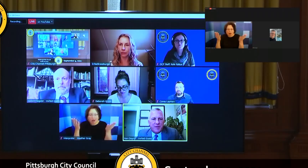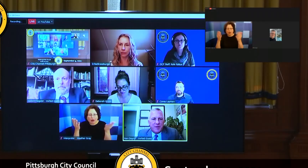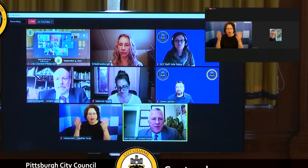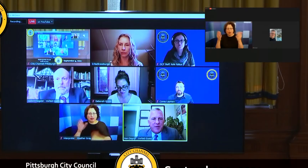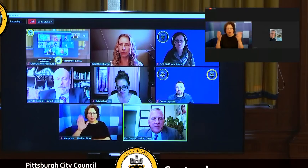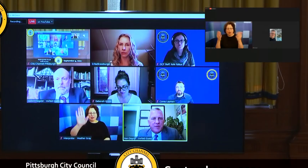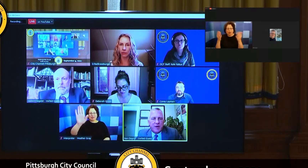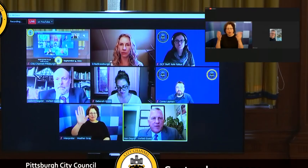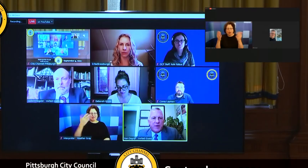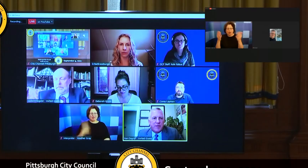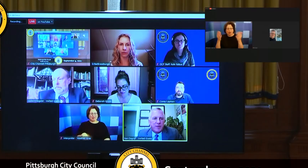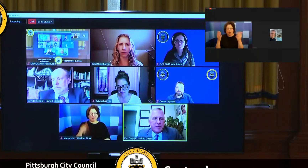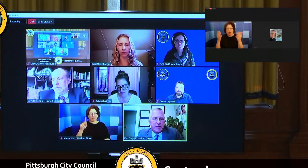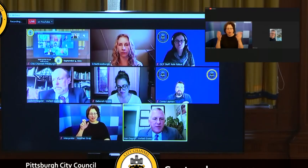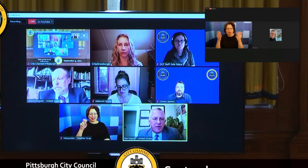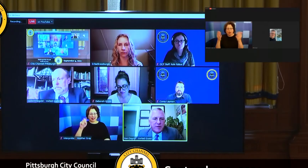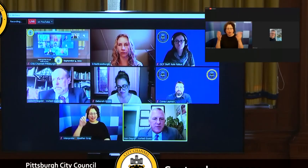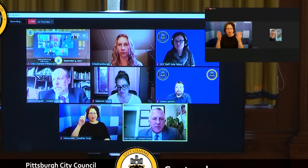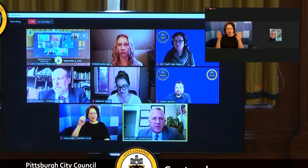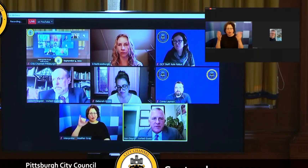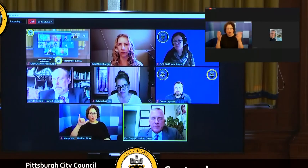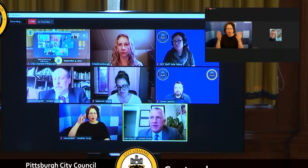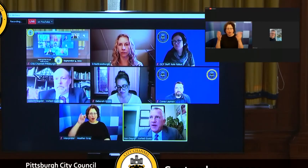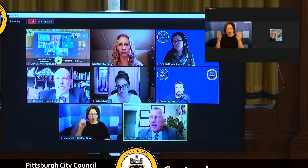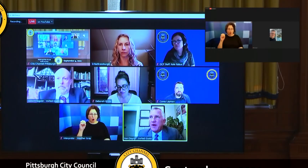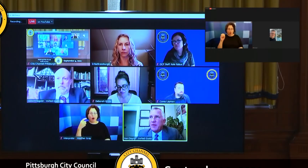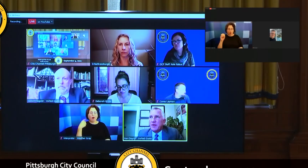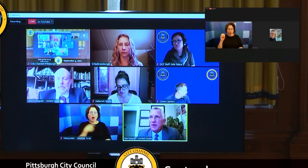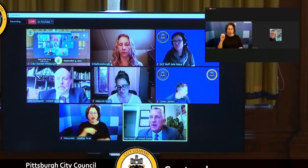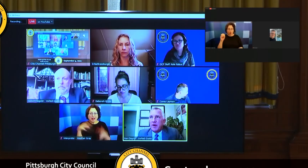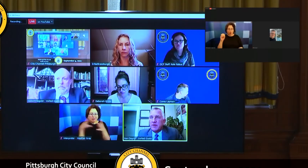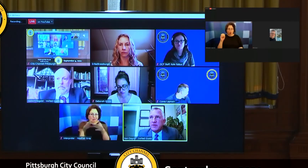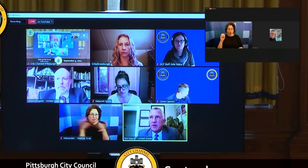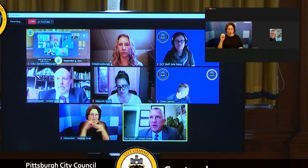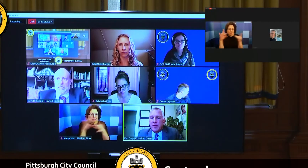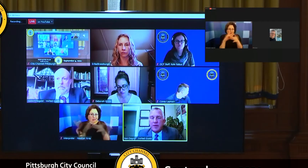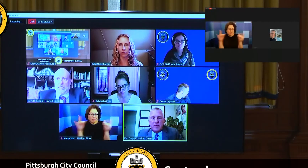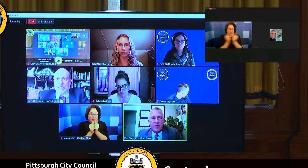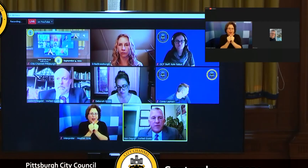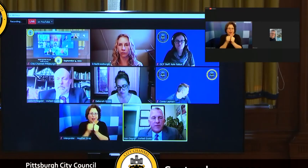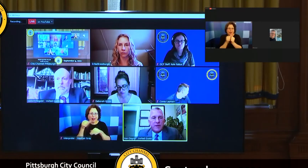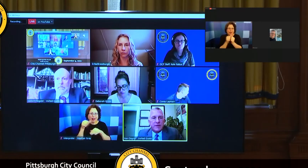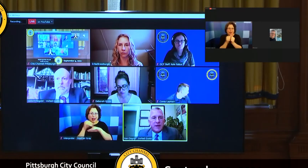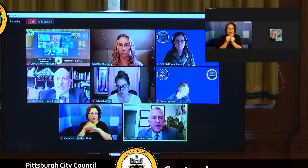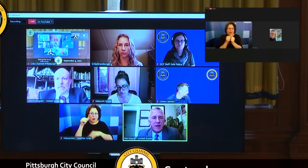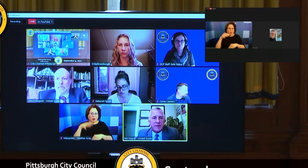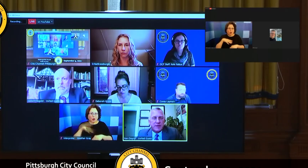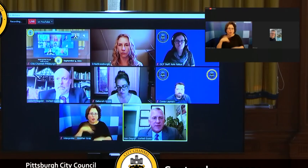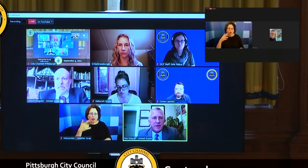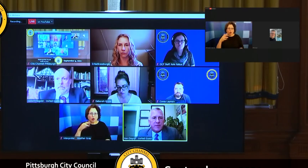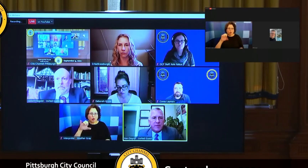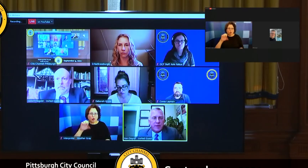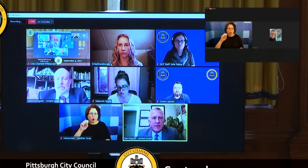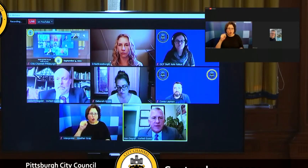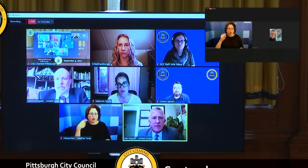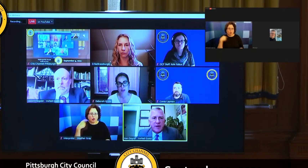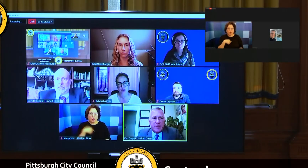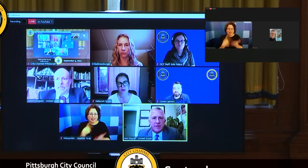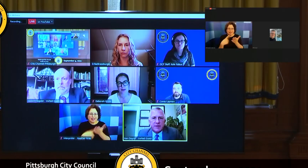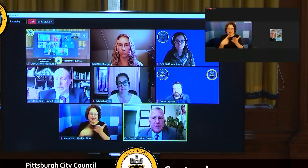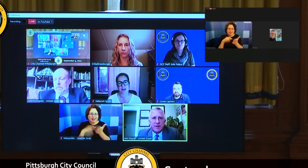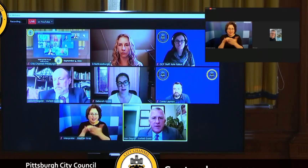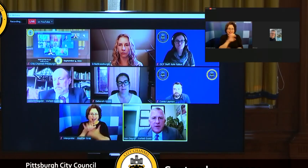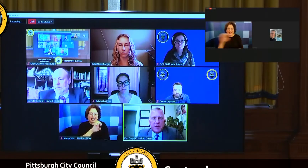in our briefing with Councilwoman Gross, we did have an opportunity to also talk about the role of the East Side campus, the 7+ acre